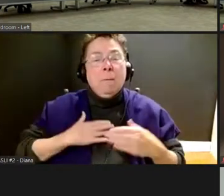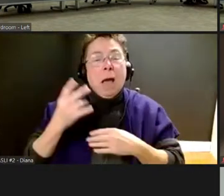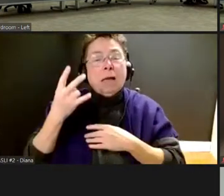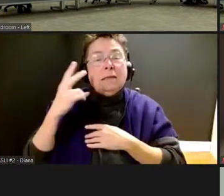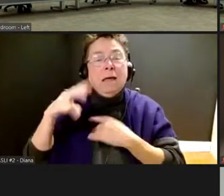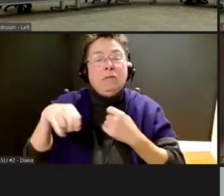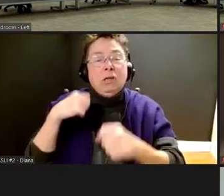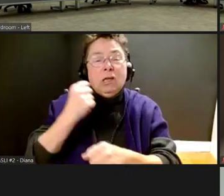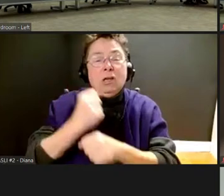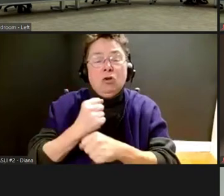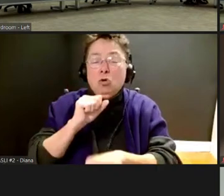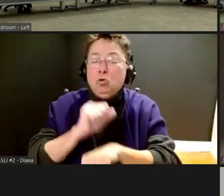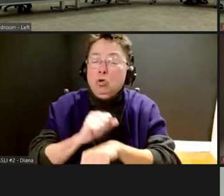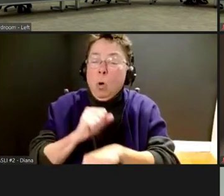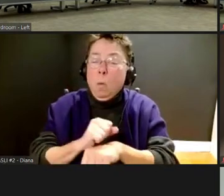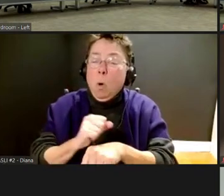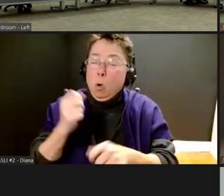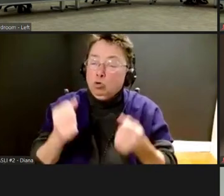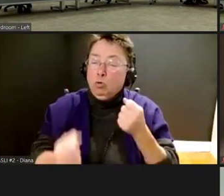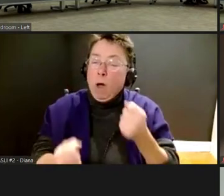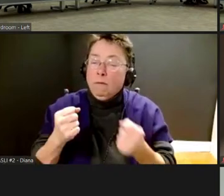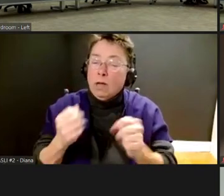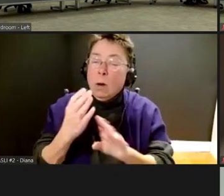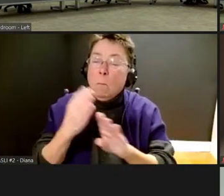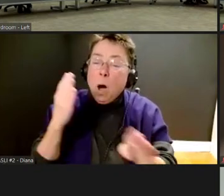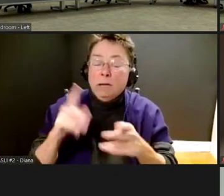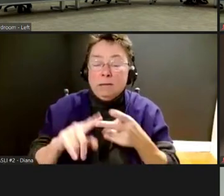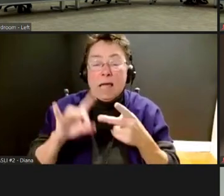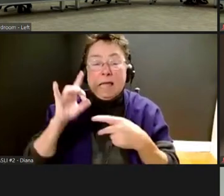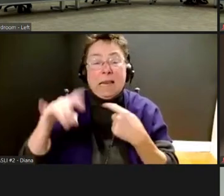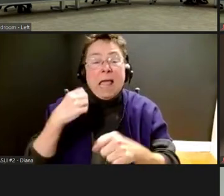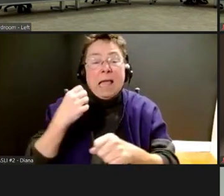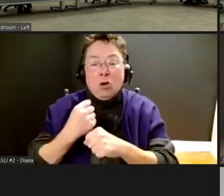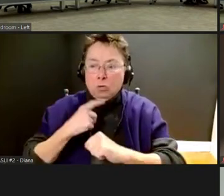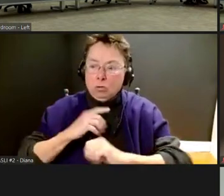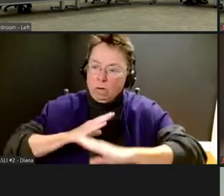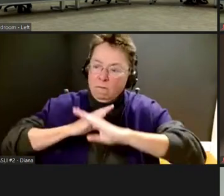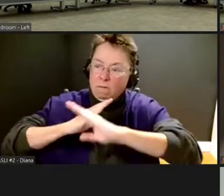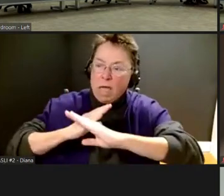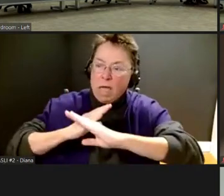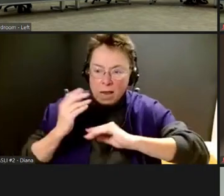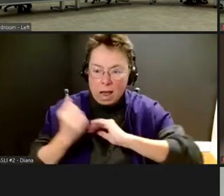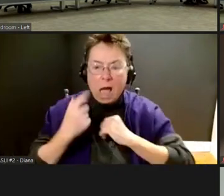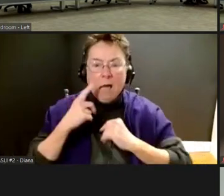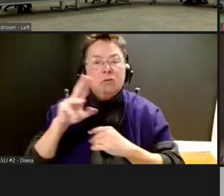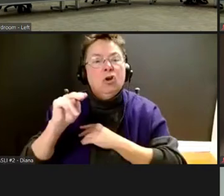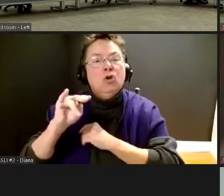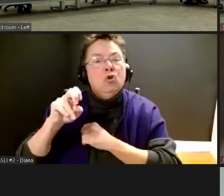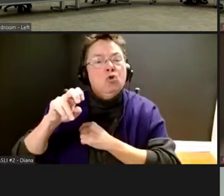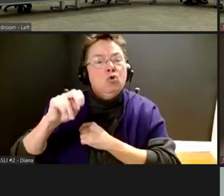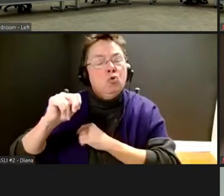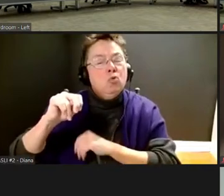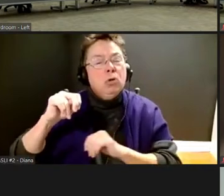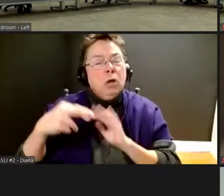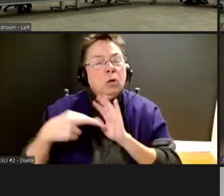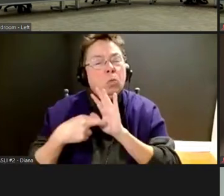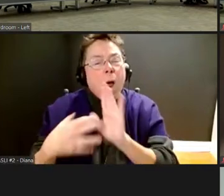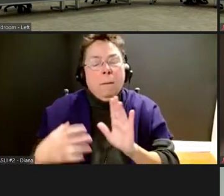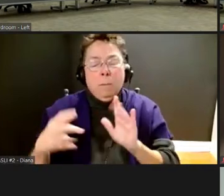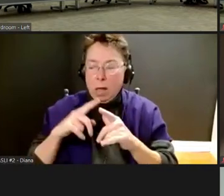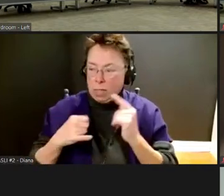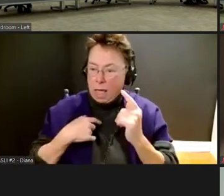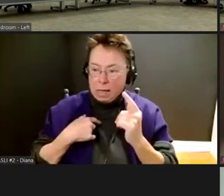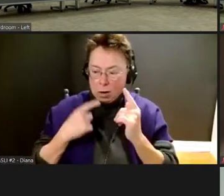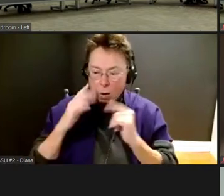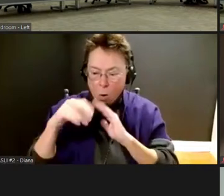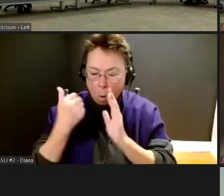years as a CTA bus operator and 8 years in the trenches defending my coworkers as their elected union shop steward, I have found that almost all of